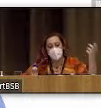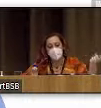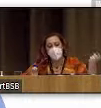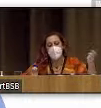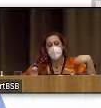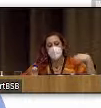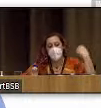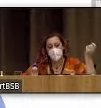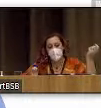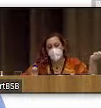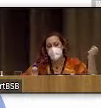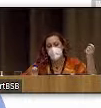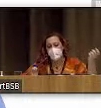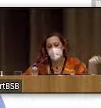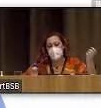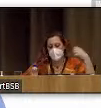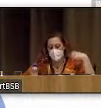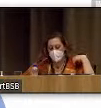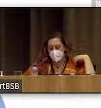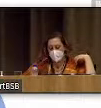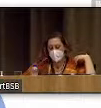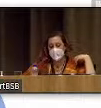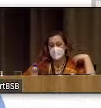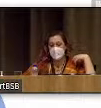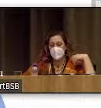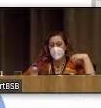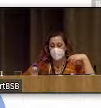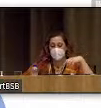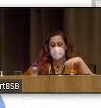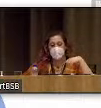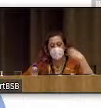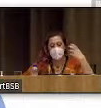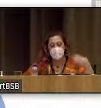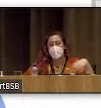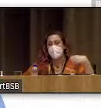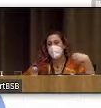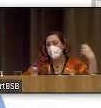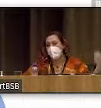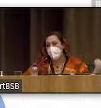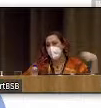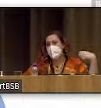cardiac patients, a research lab,